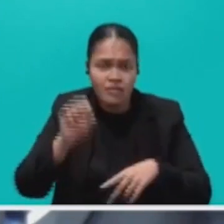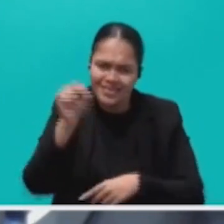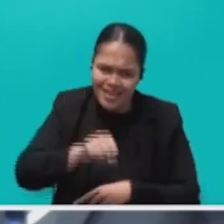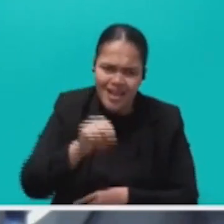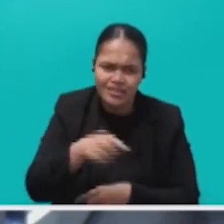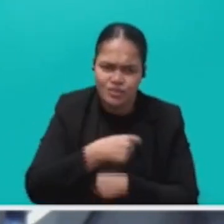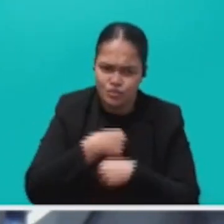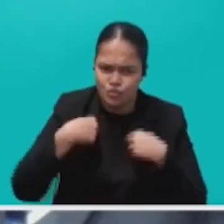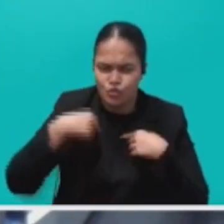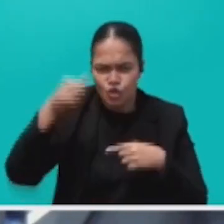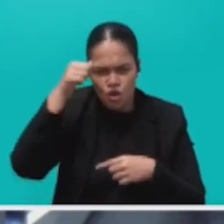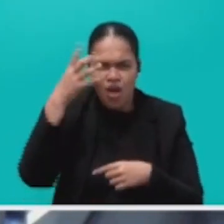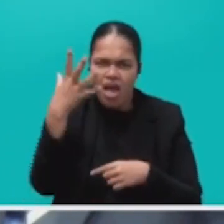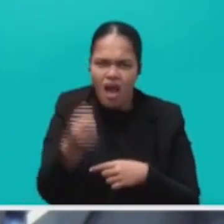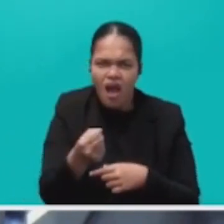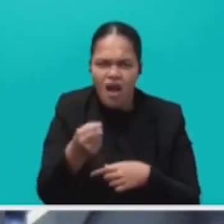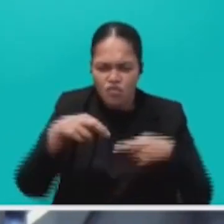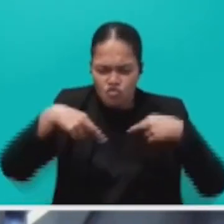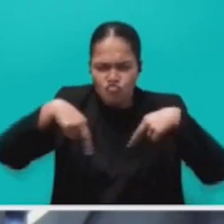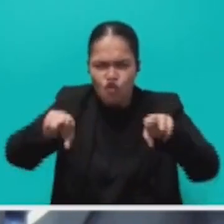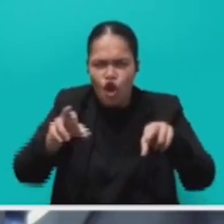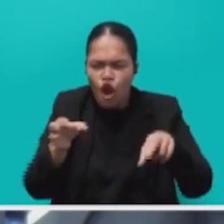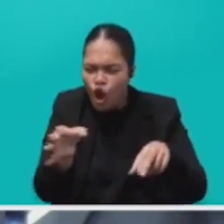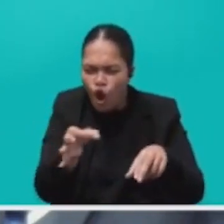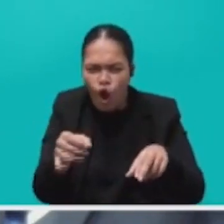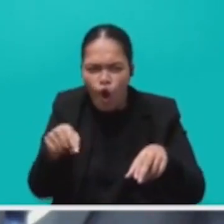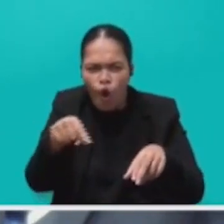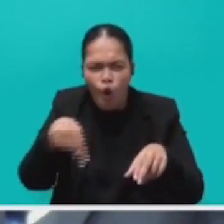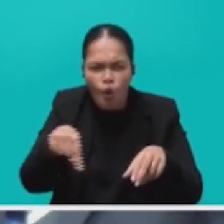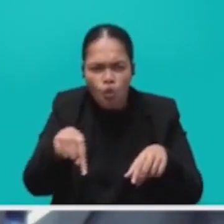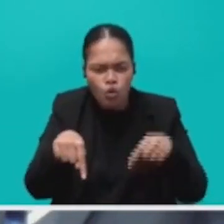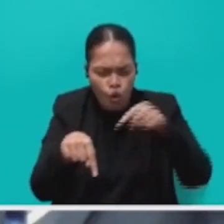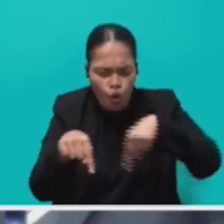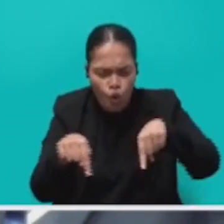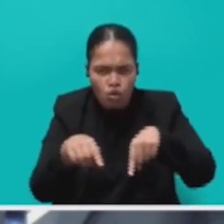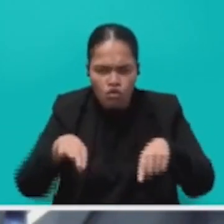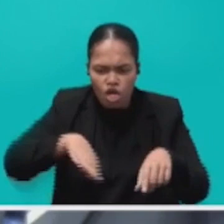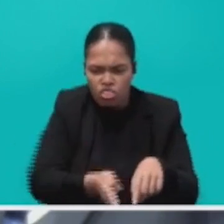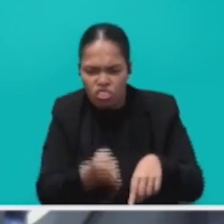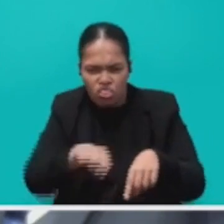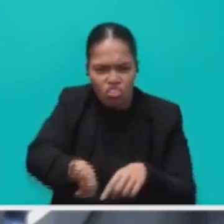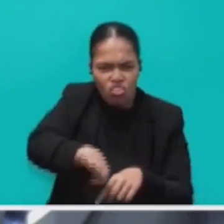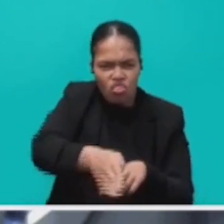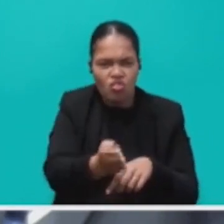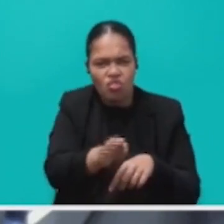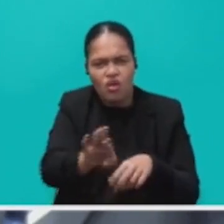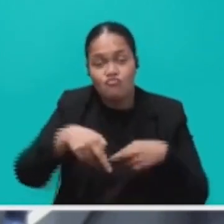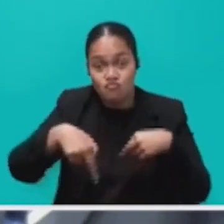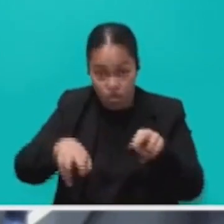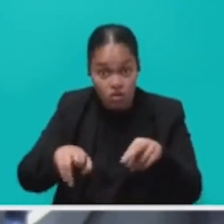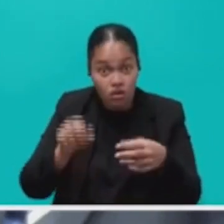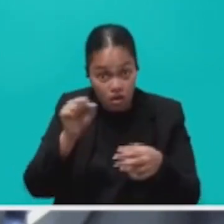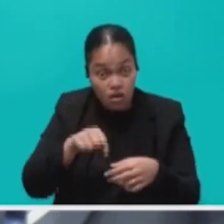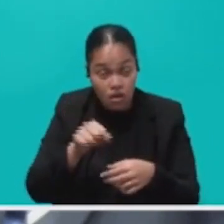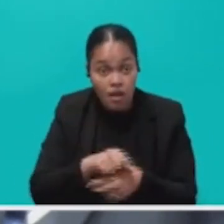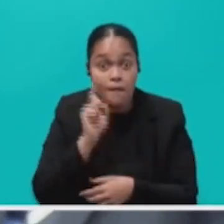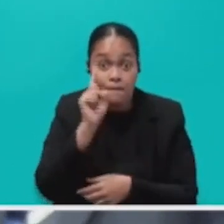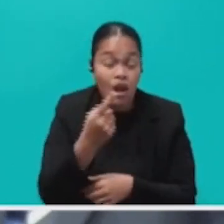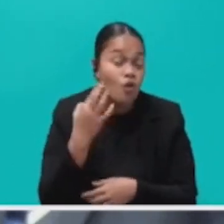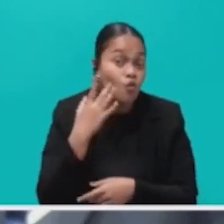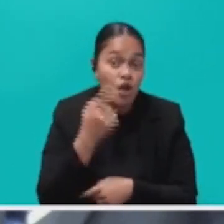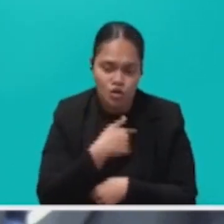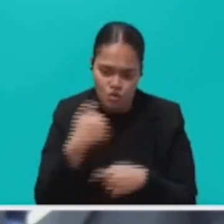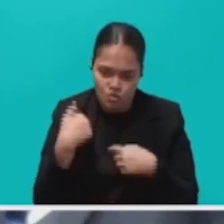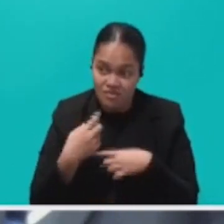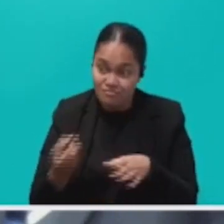there are potholes. Yes, we know there are potholes during that time. But when we came into